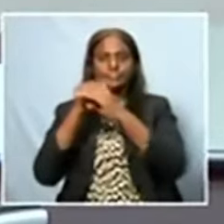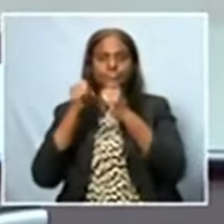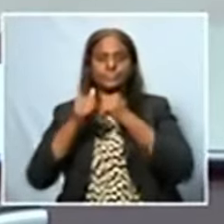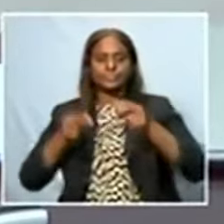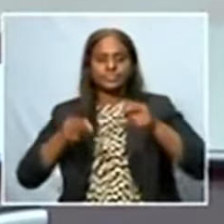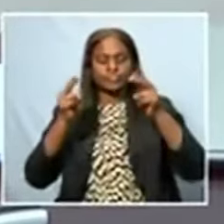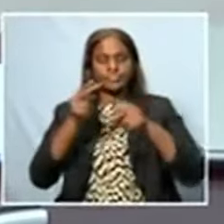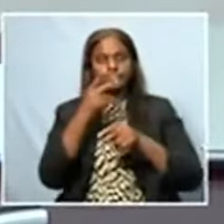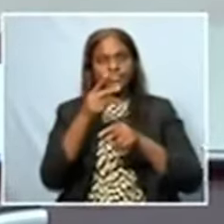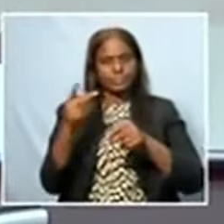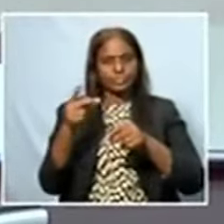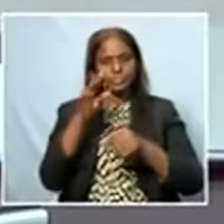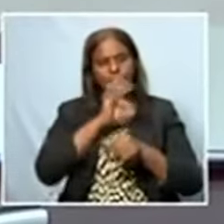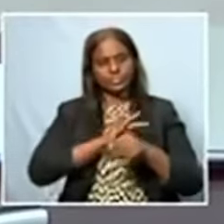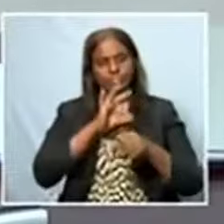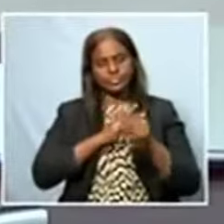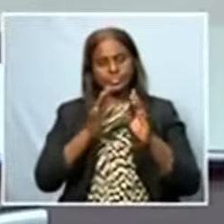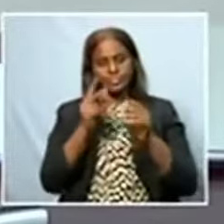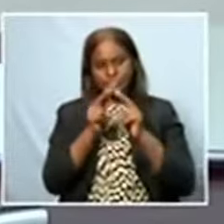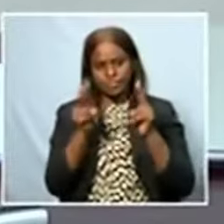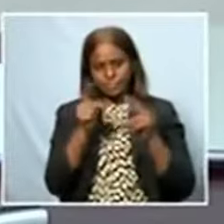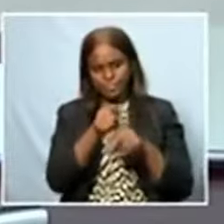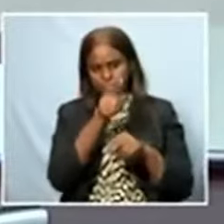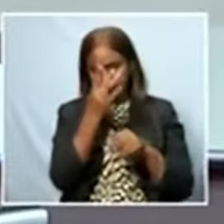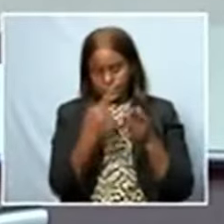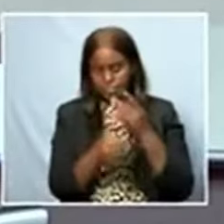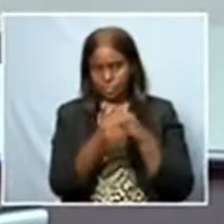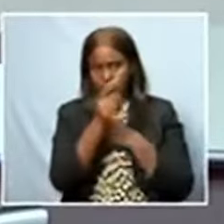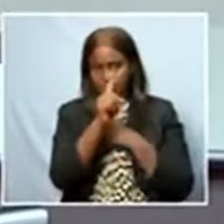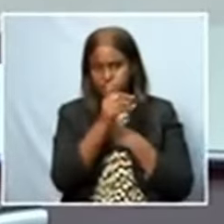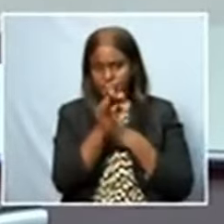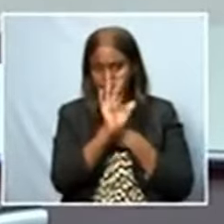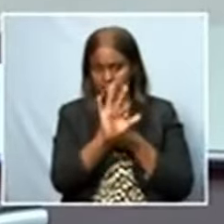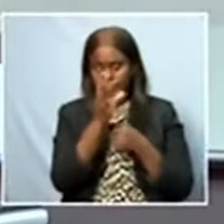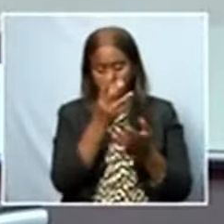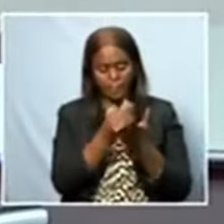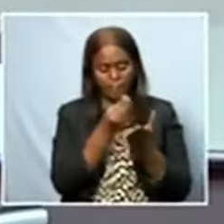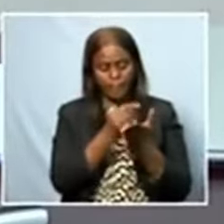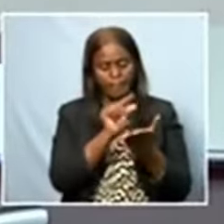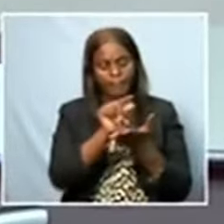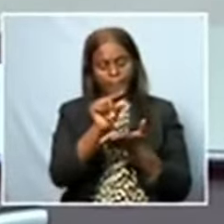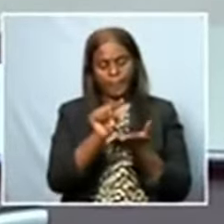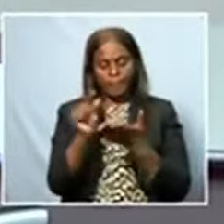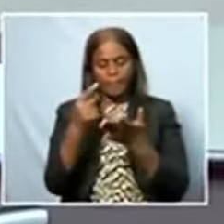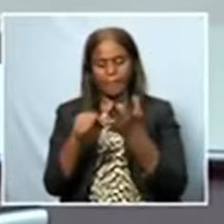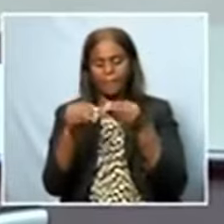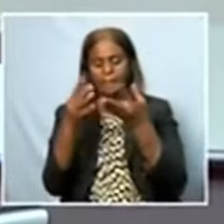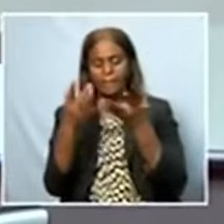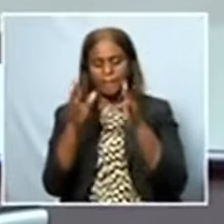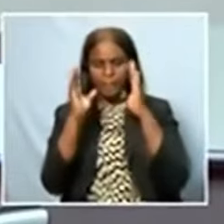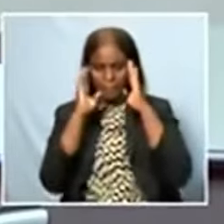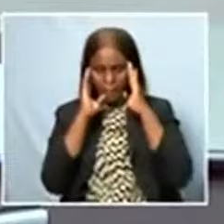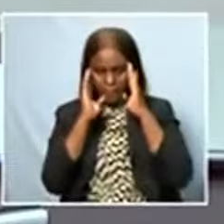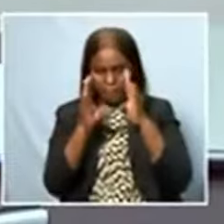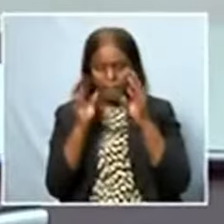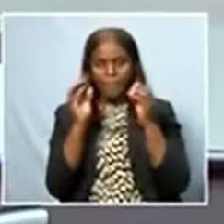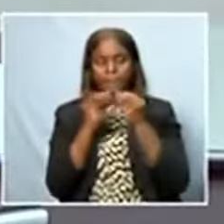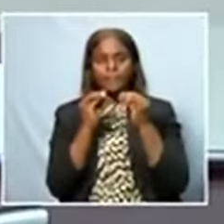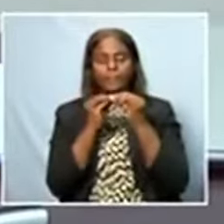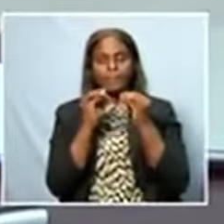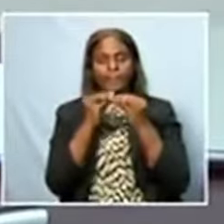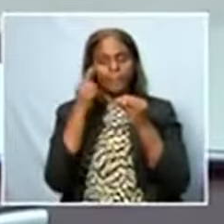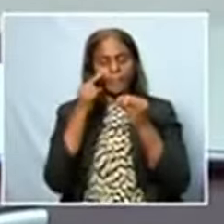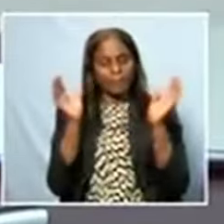income property owners. So this is one of the incentives that has been provided to cater for